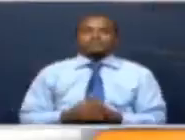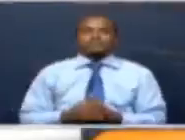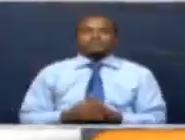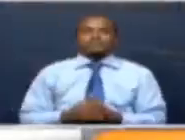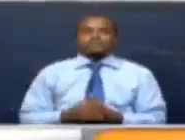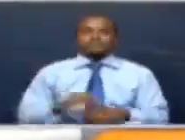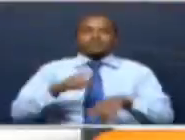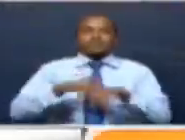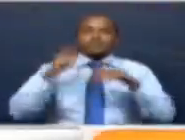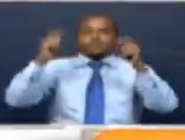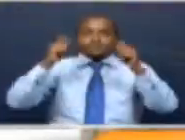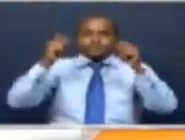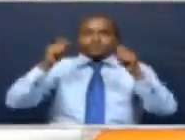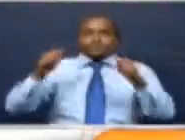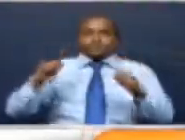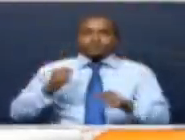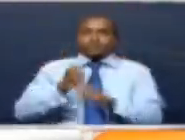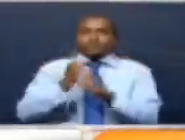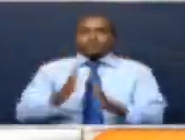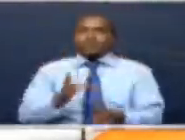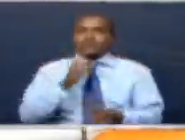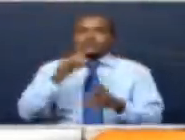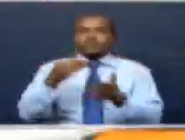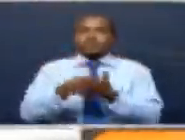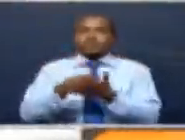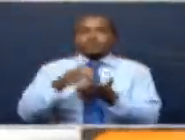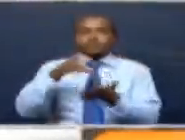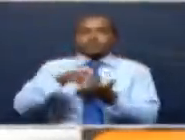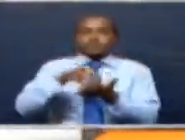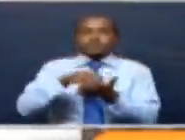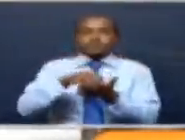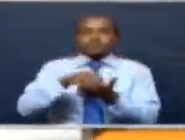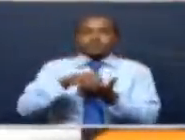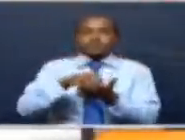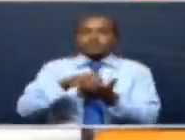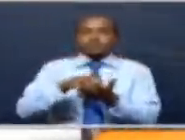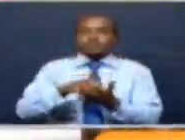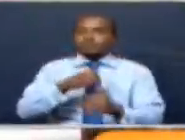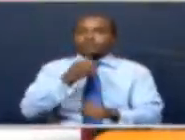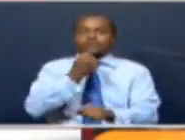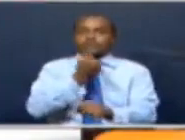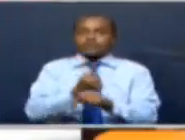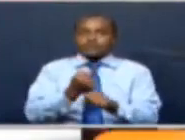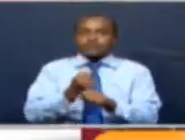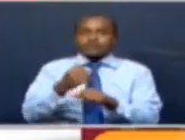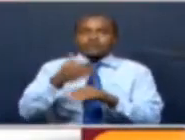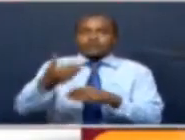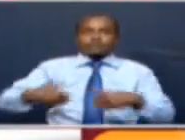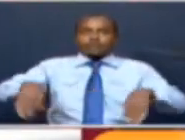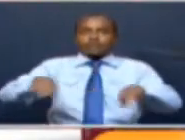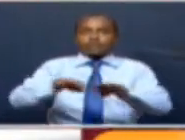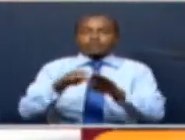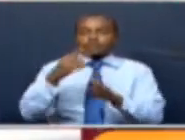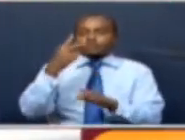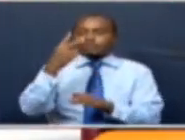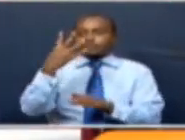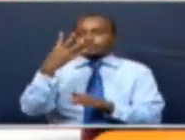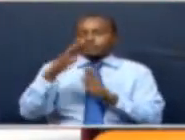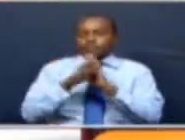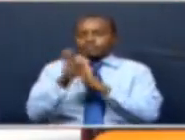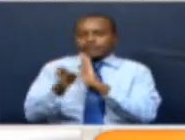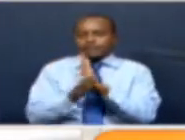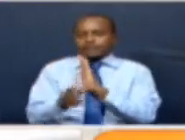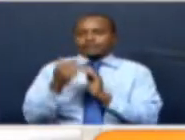During the strike, workers had termed the financial situation at the retailer unbearable following the closure of 24 branches in